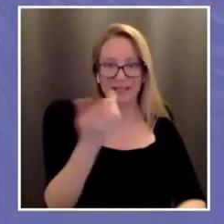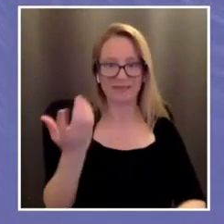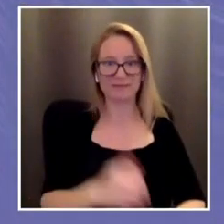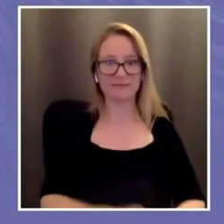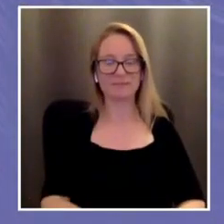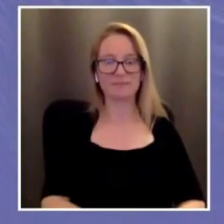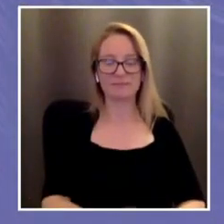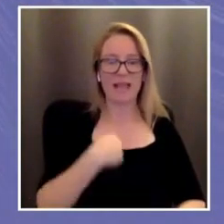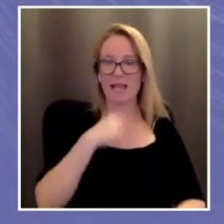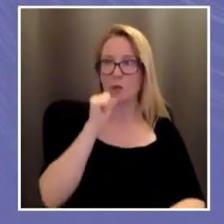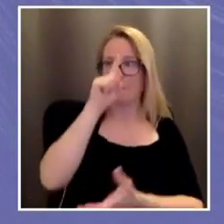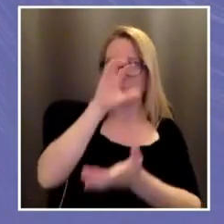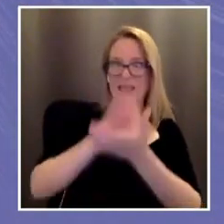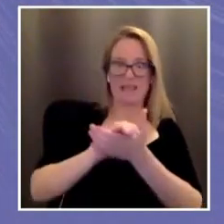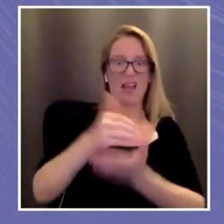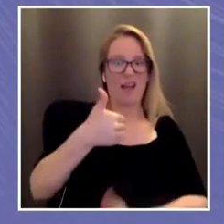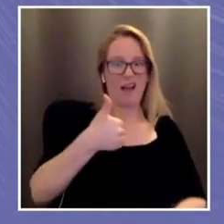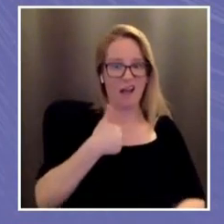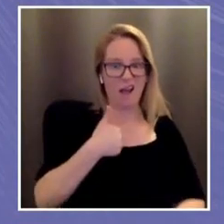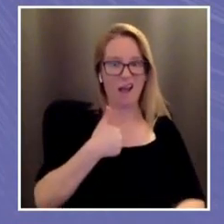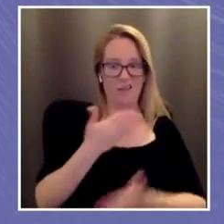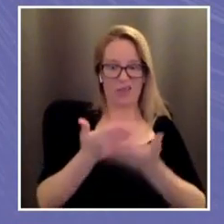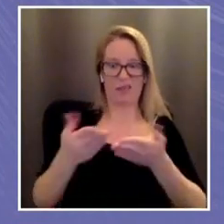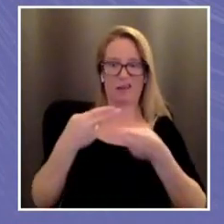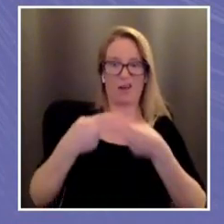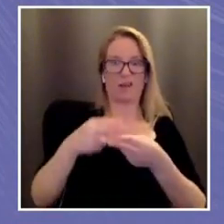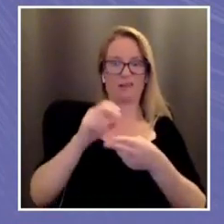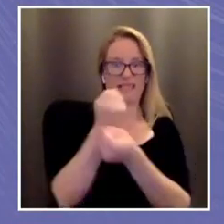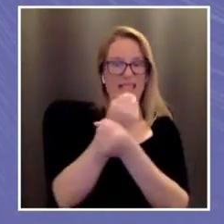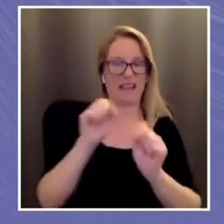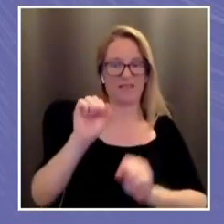I really don't believe that there is such a thing as a safe space.